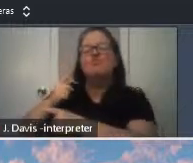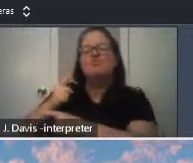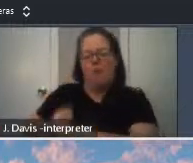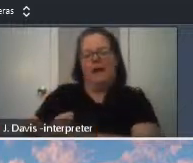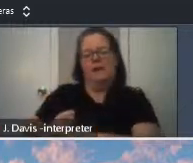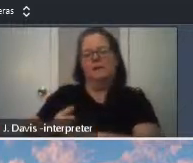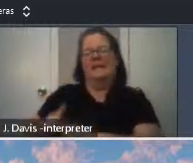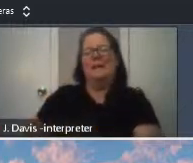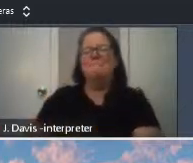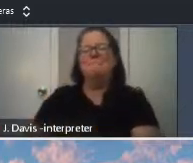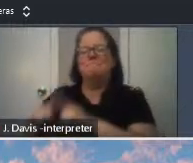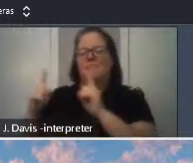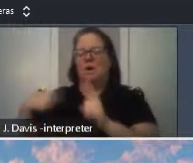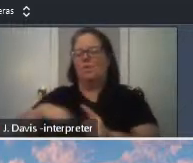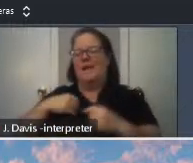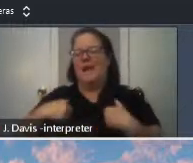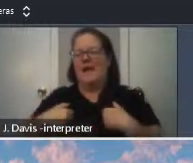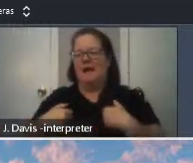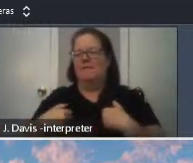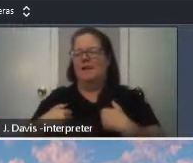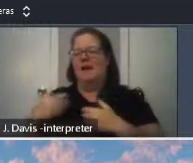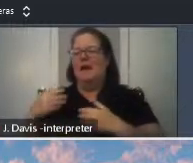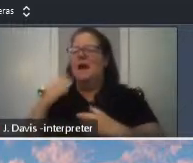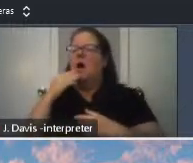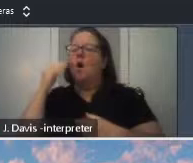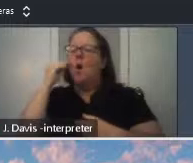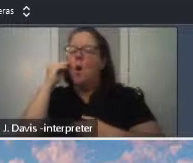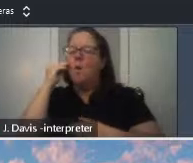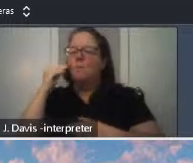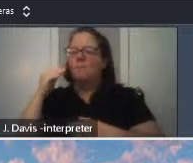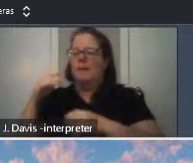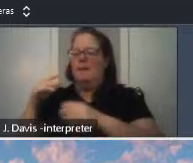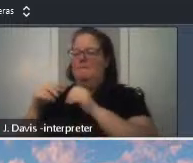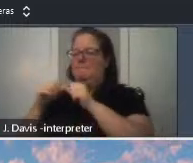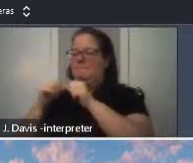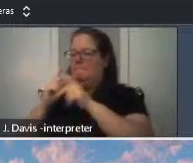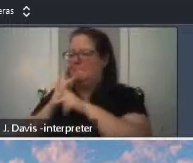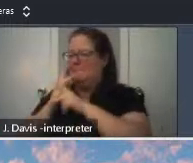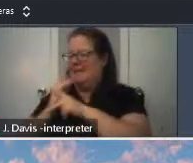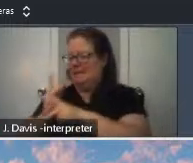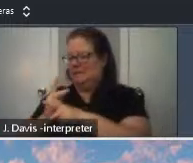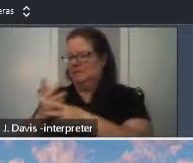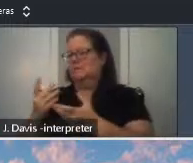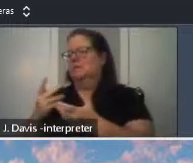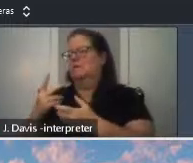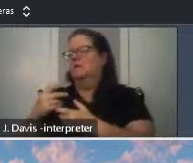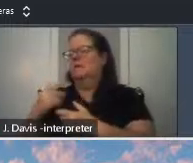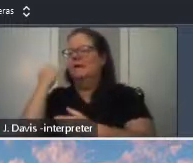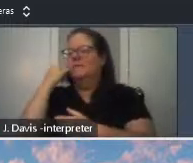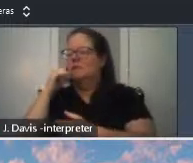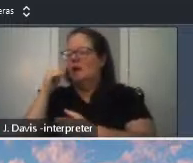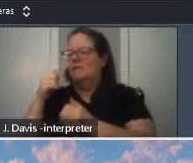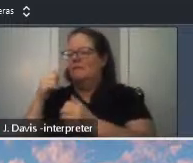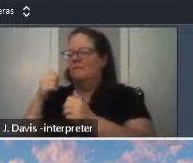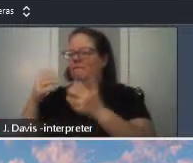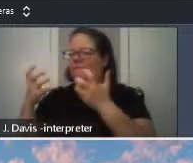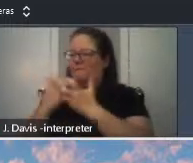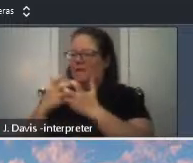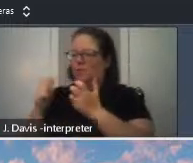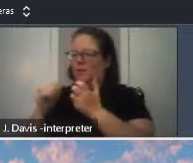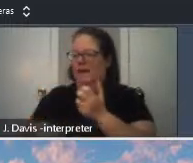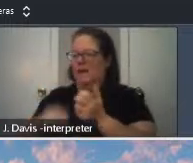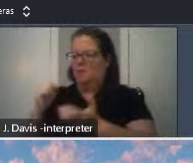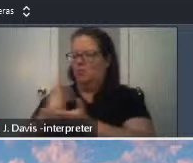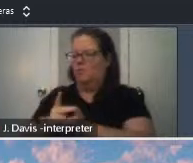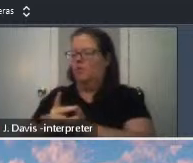do have a housing maintenance code that, even that if it's not a condition of this approval, they could still be subject to